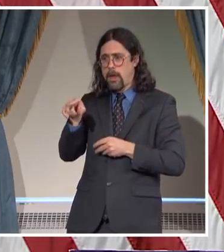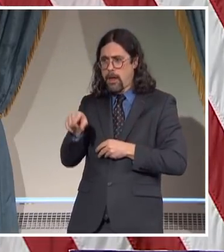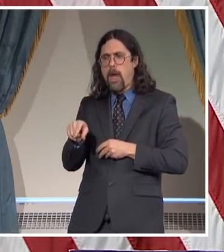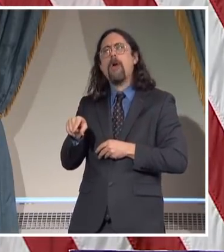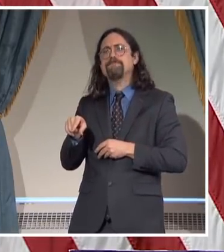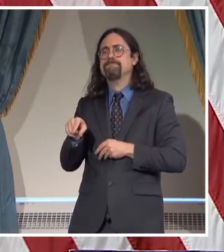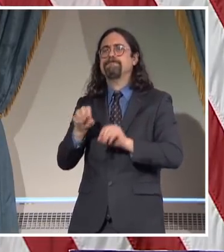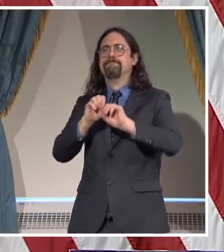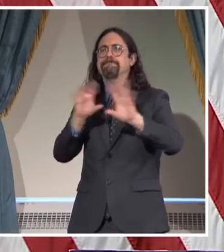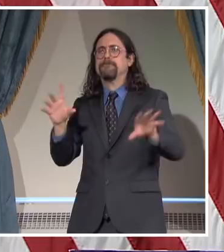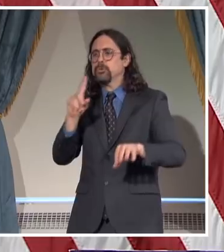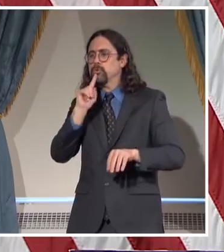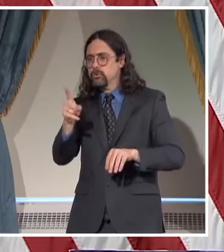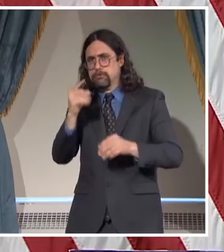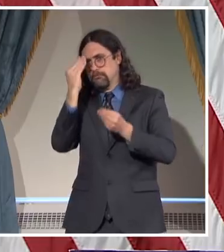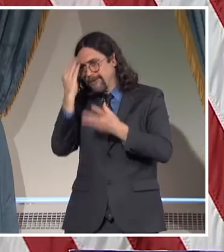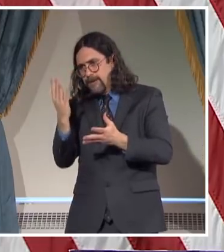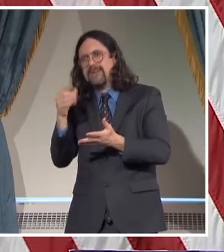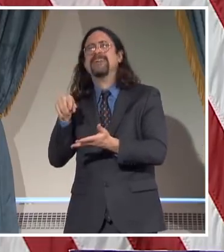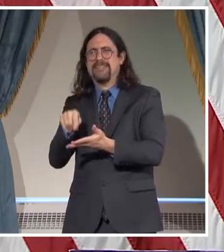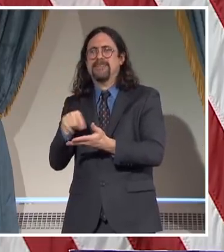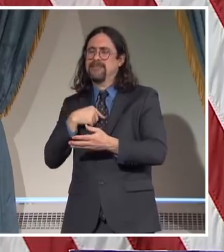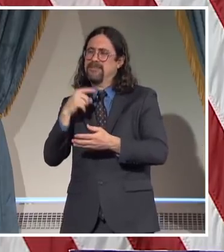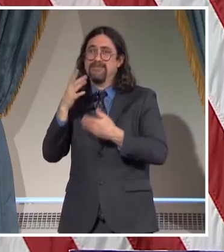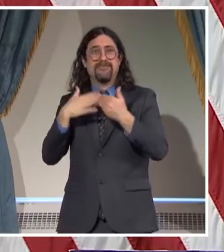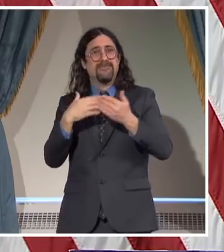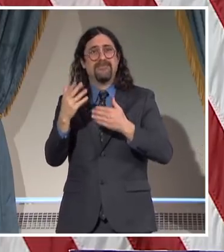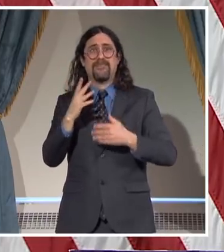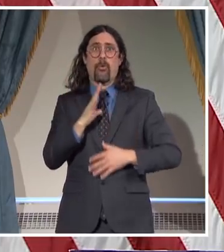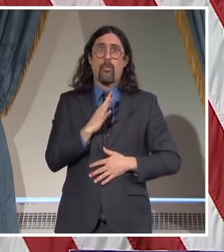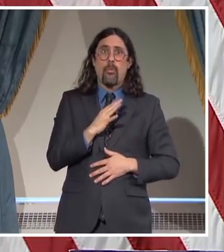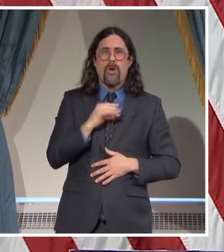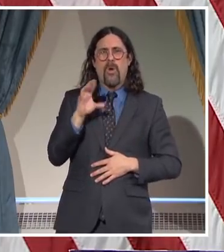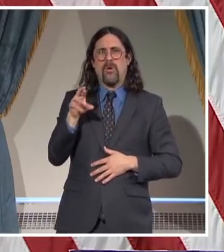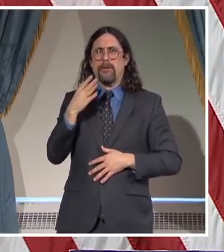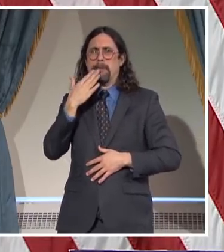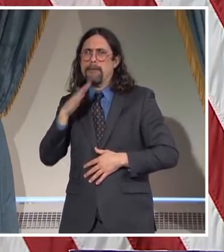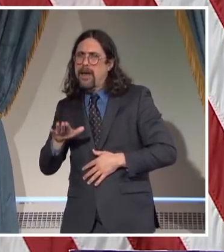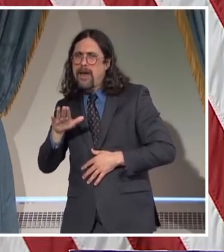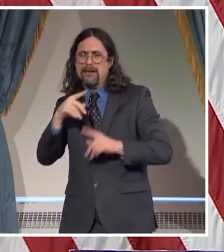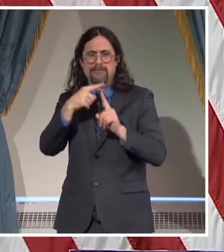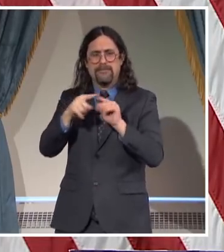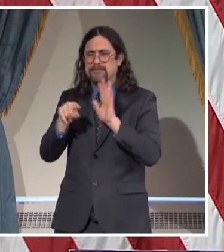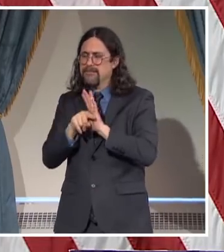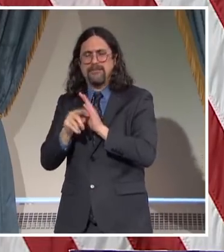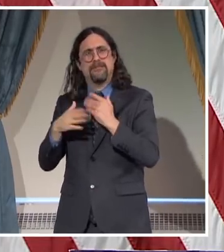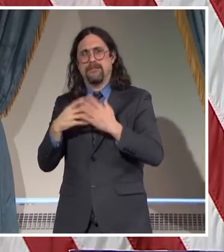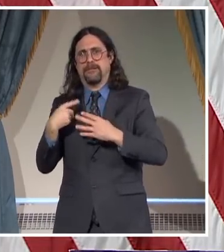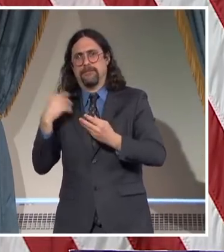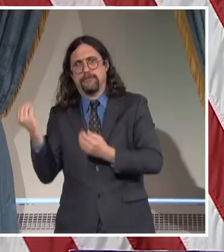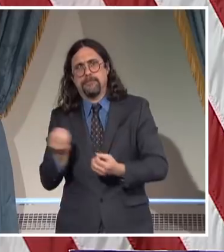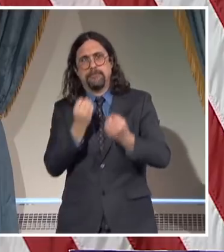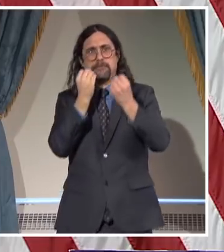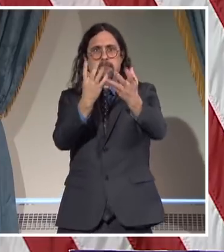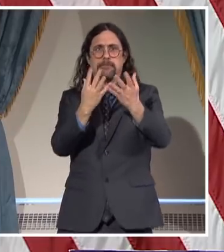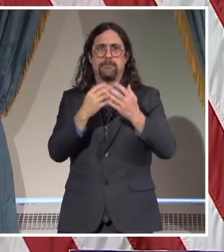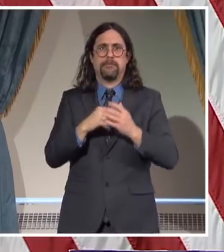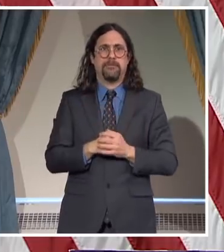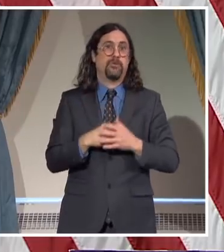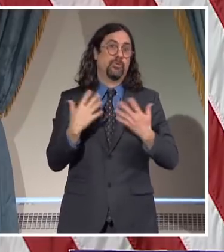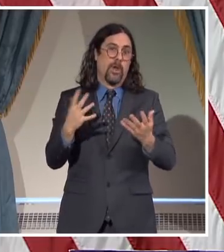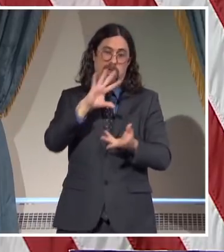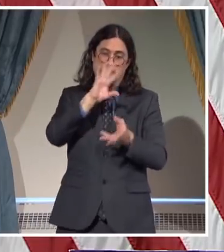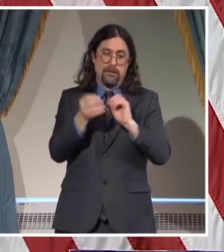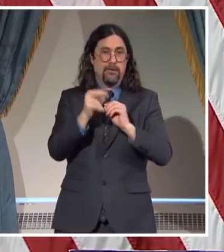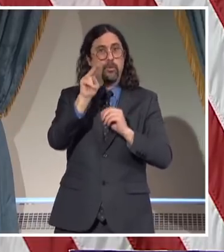too, all the things that are being done to address this challenge. One thing I believe very, very strongly